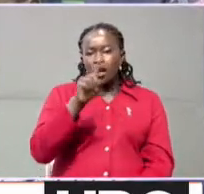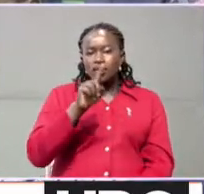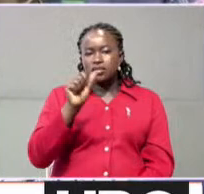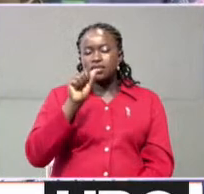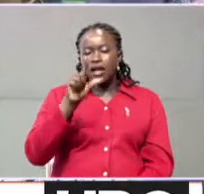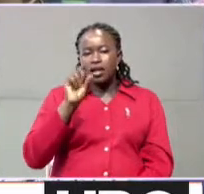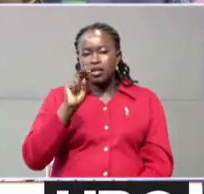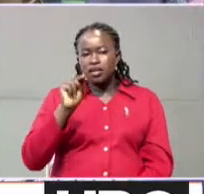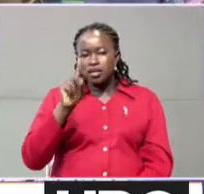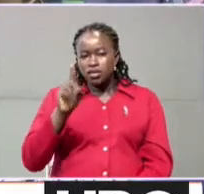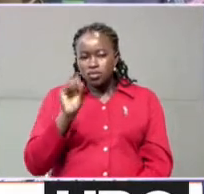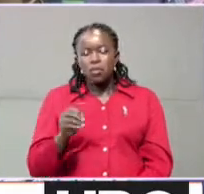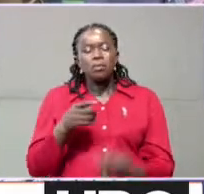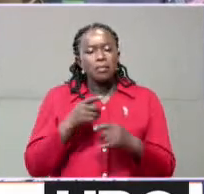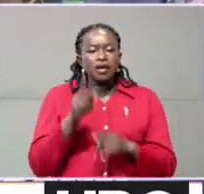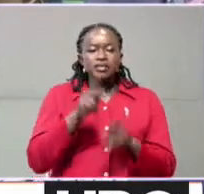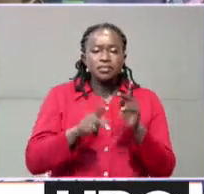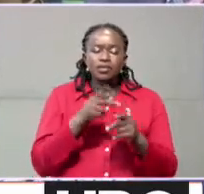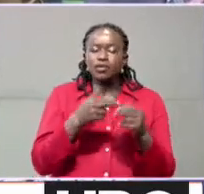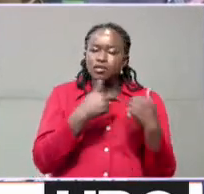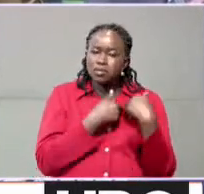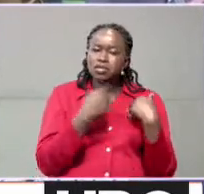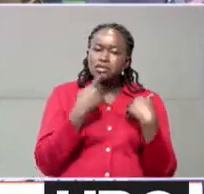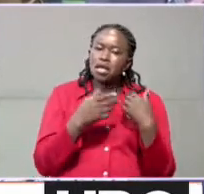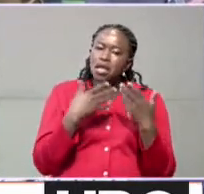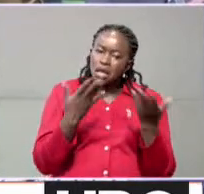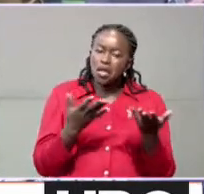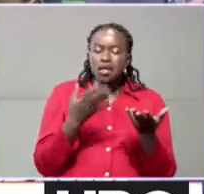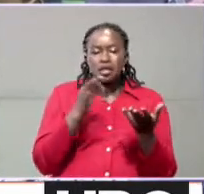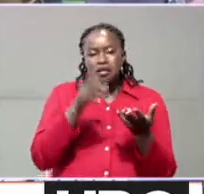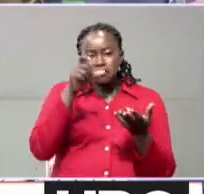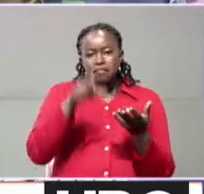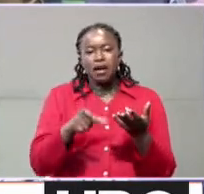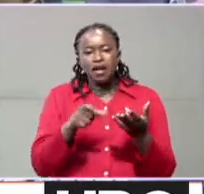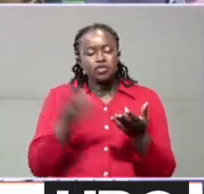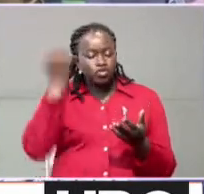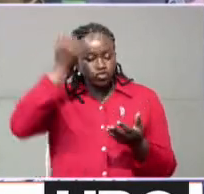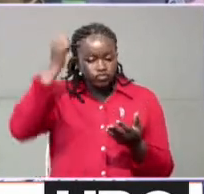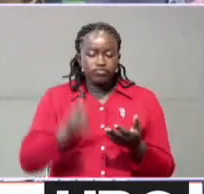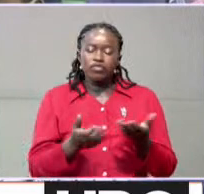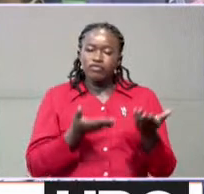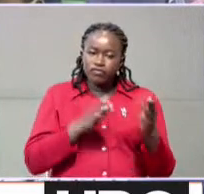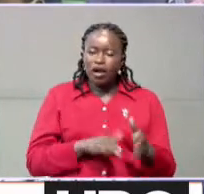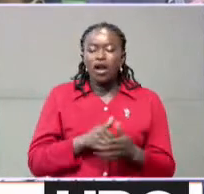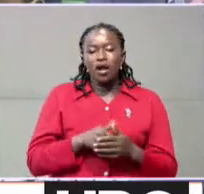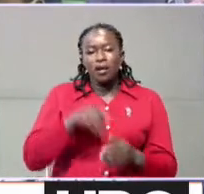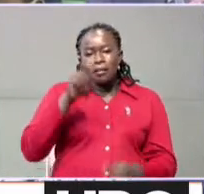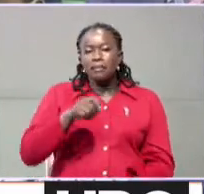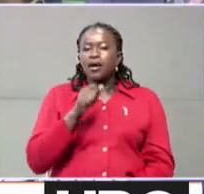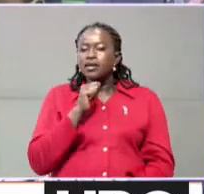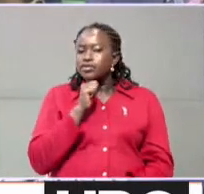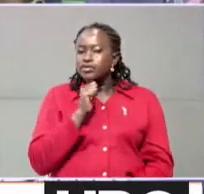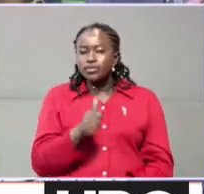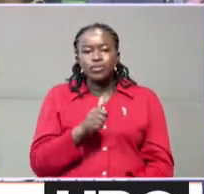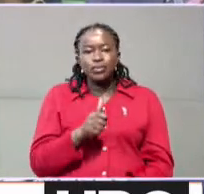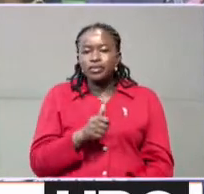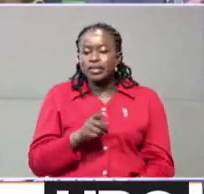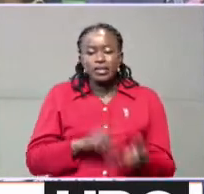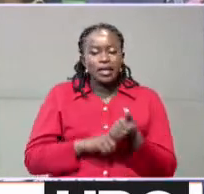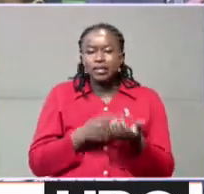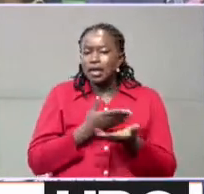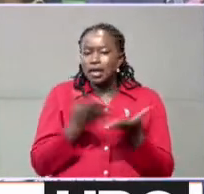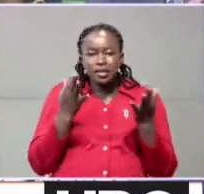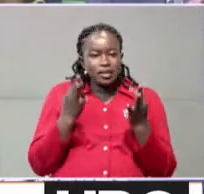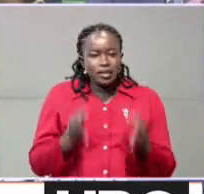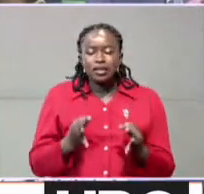in charge are telling them that when someone is convicted to death is not supposed to accept anything